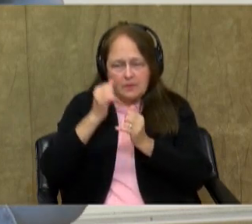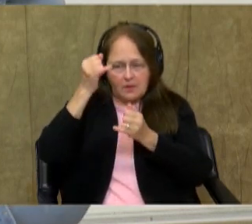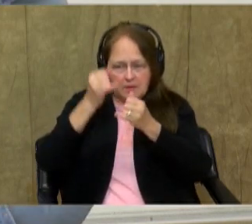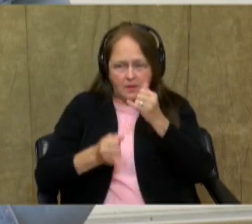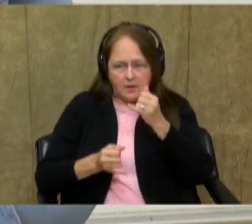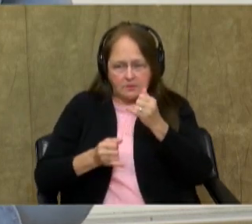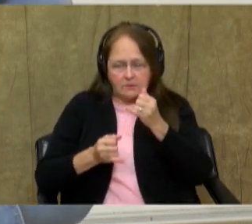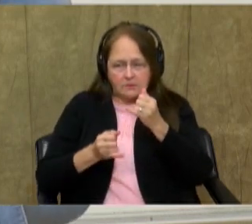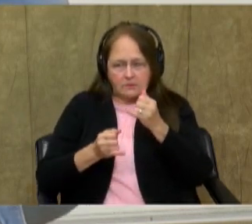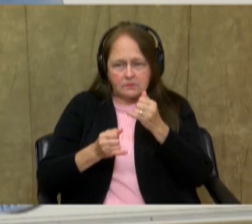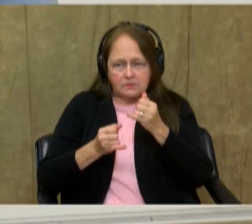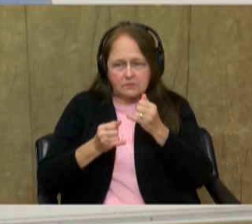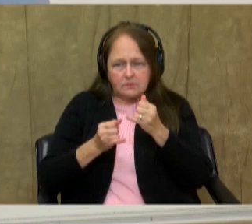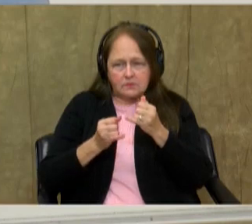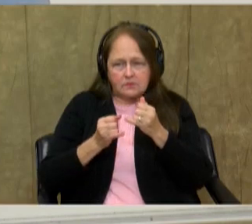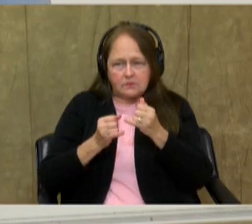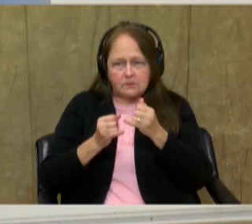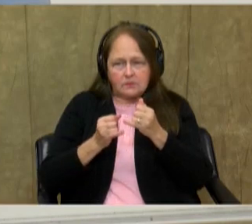Last but not least,